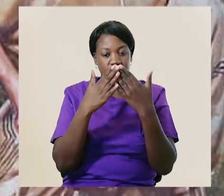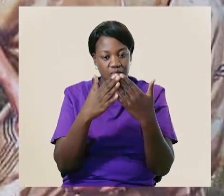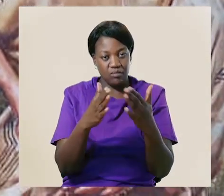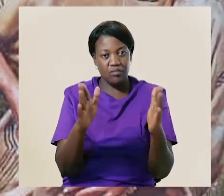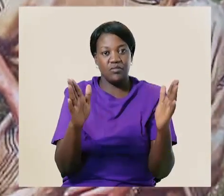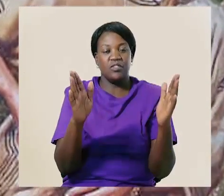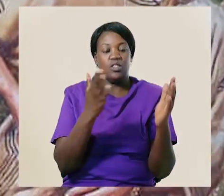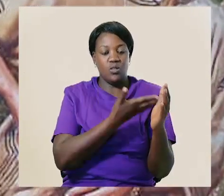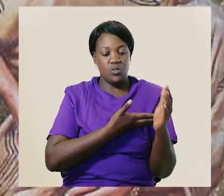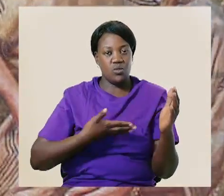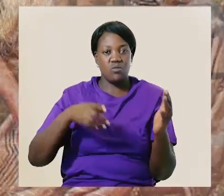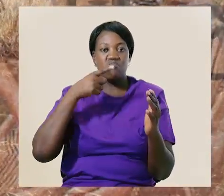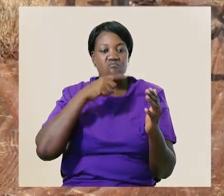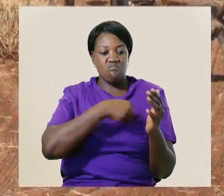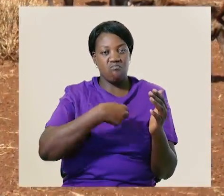to gender.